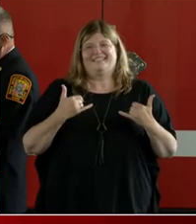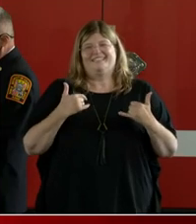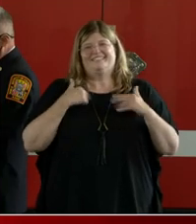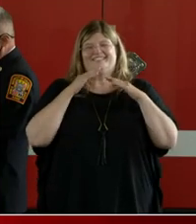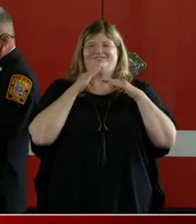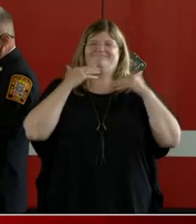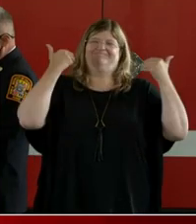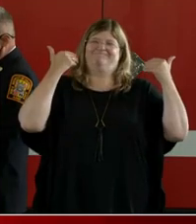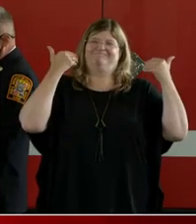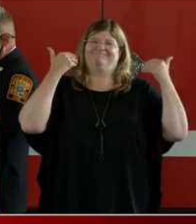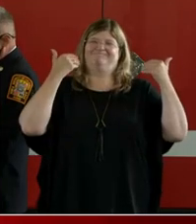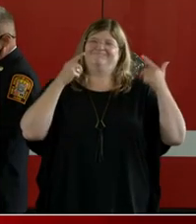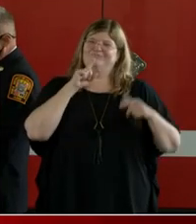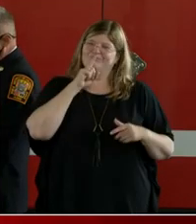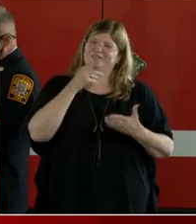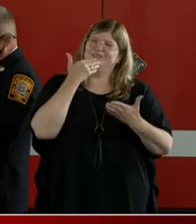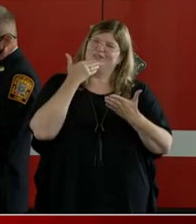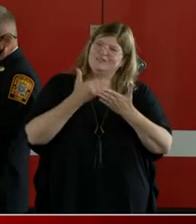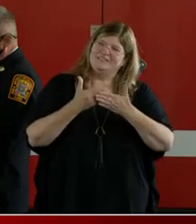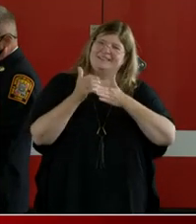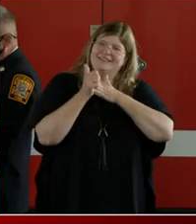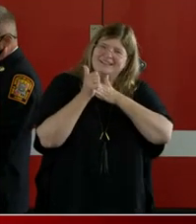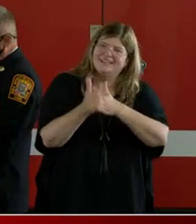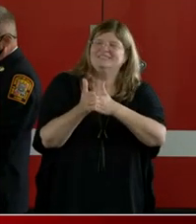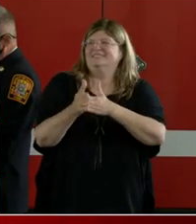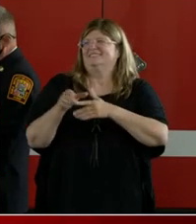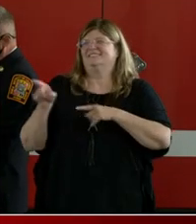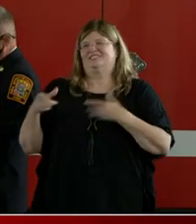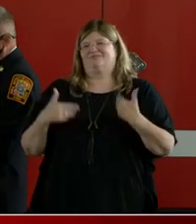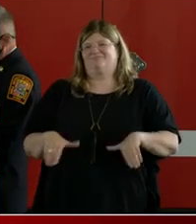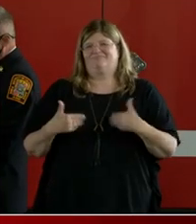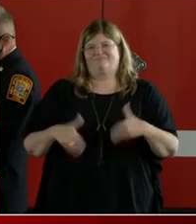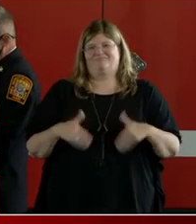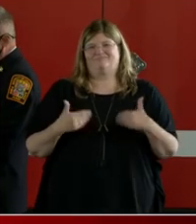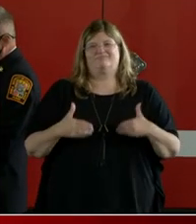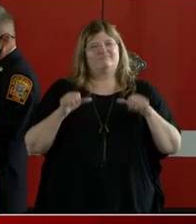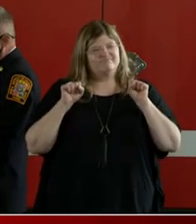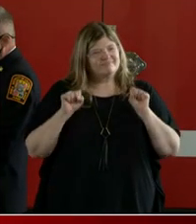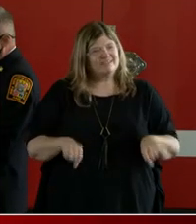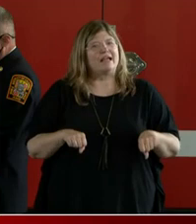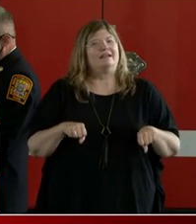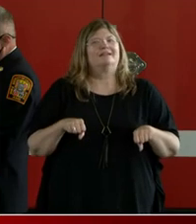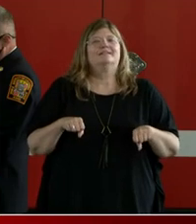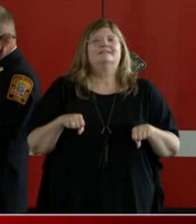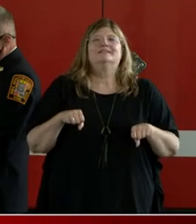leadership, guidance, and ability to interpret my thoughts